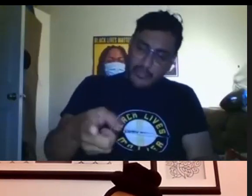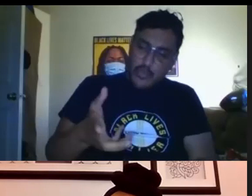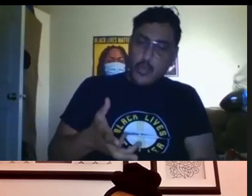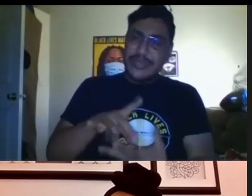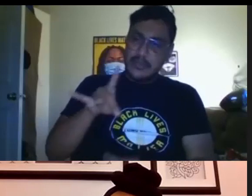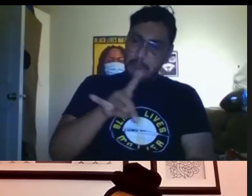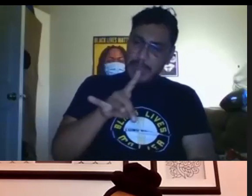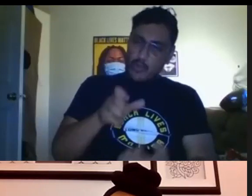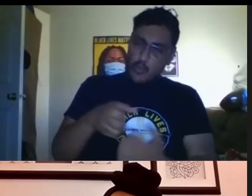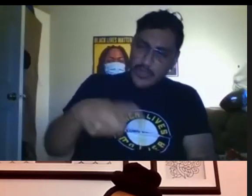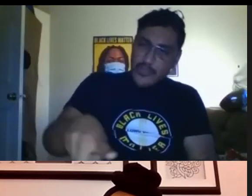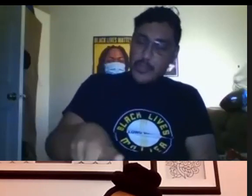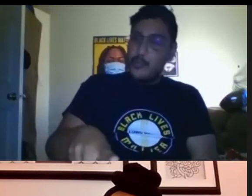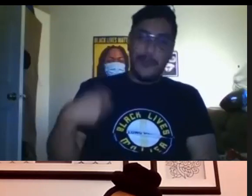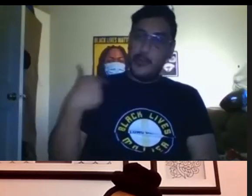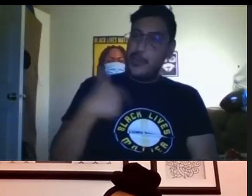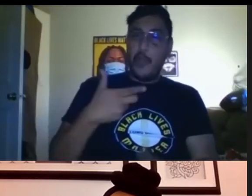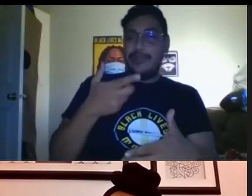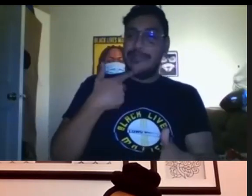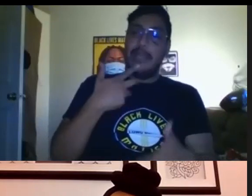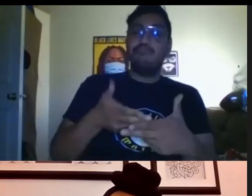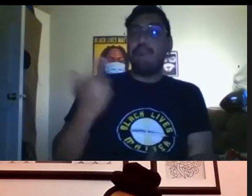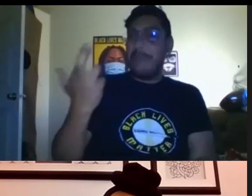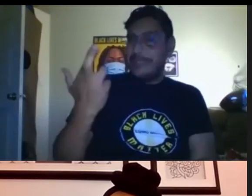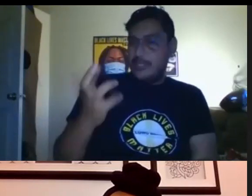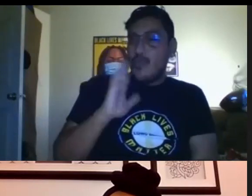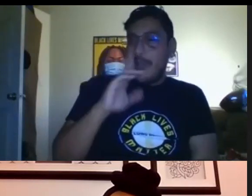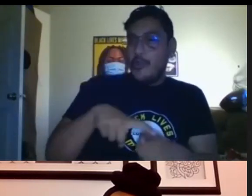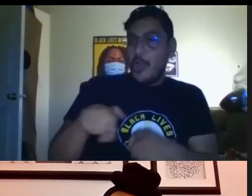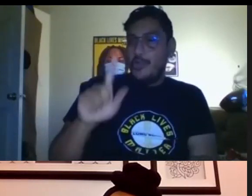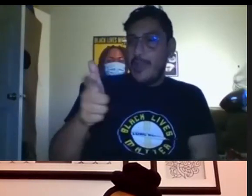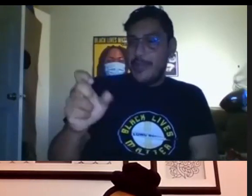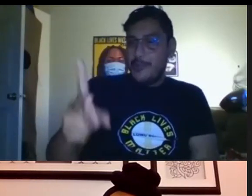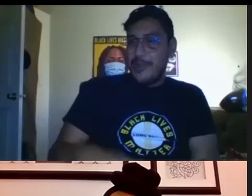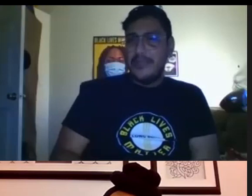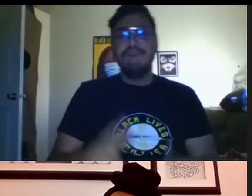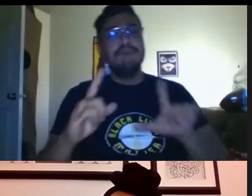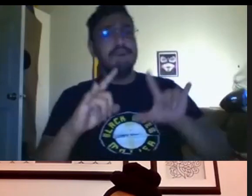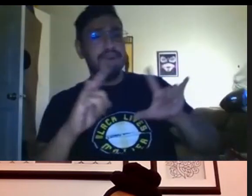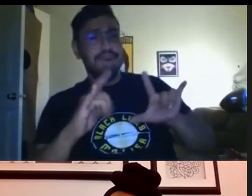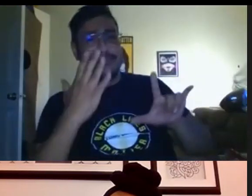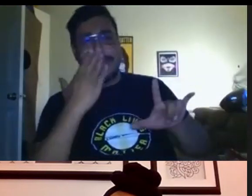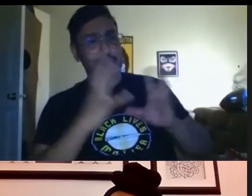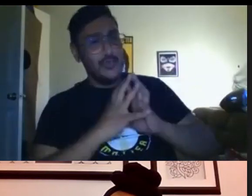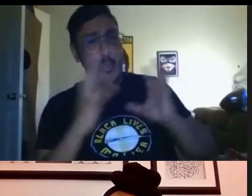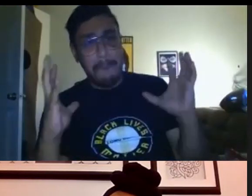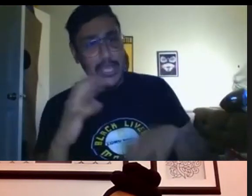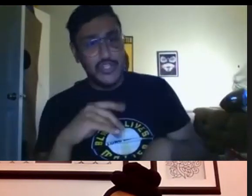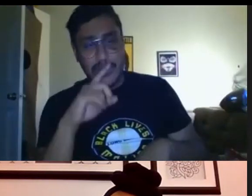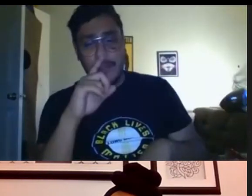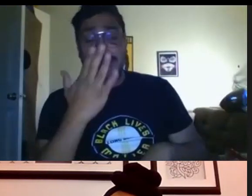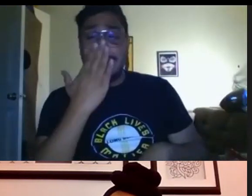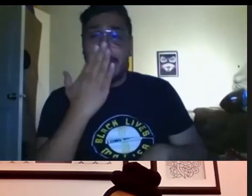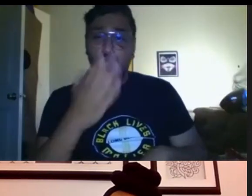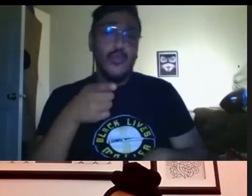call each other besties. So I'm gonna call you a little later, okay? And make sure. I love you guys, and thank you so much. I appreciate you having